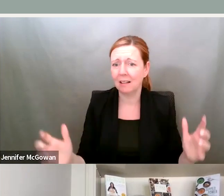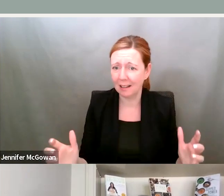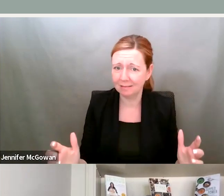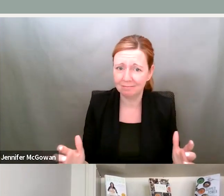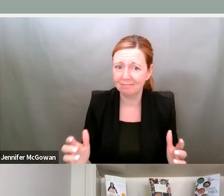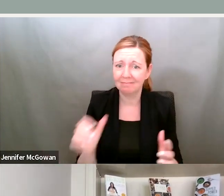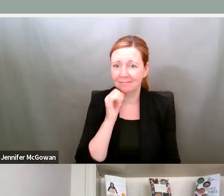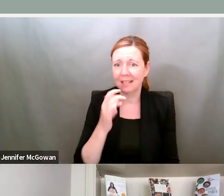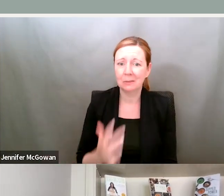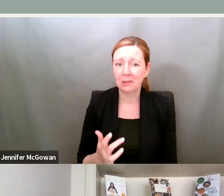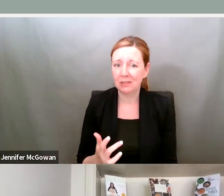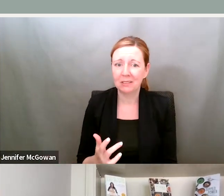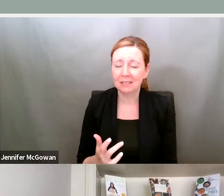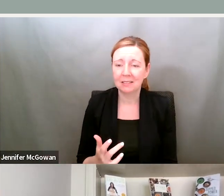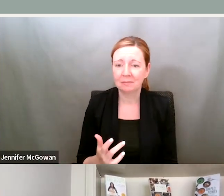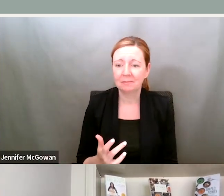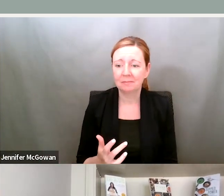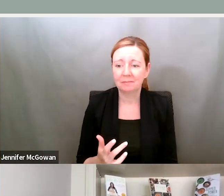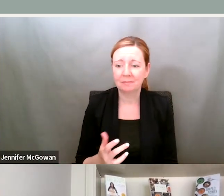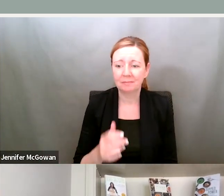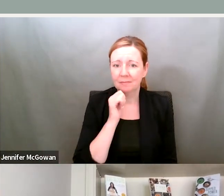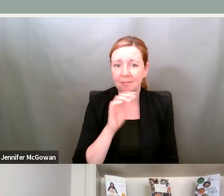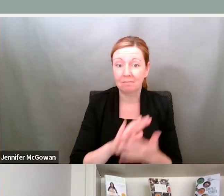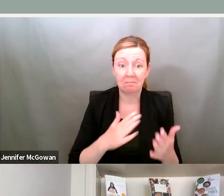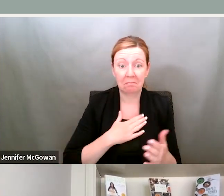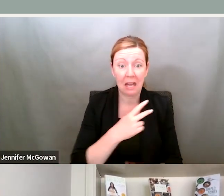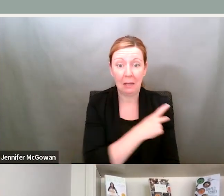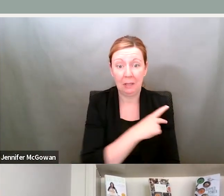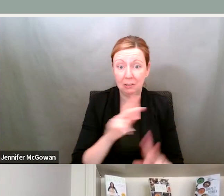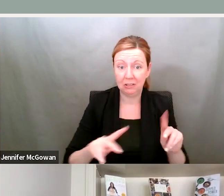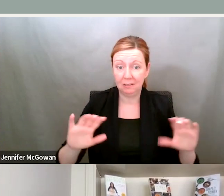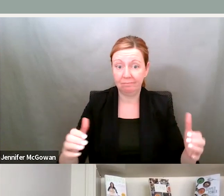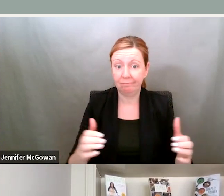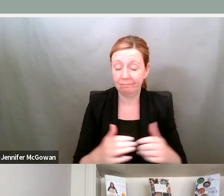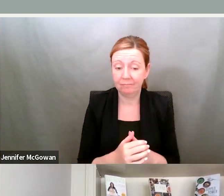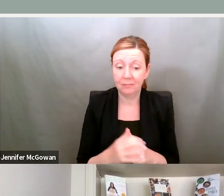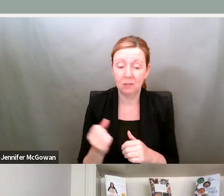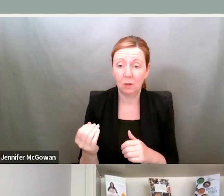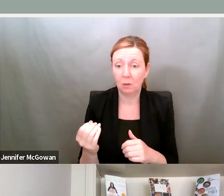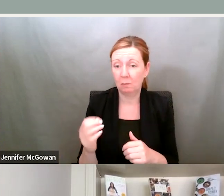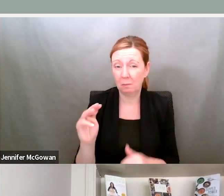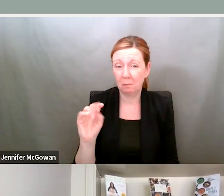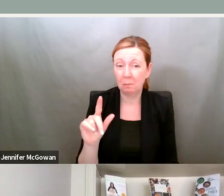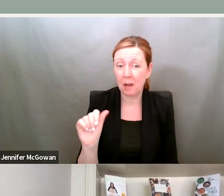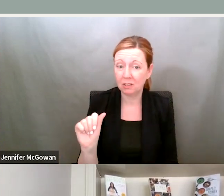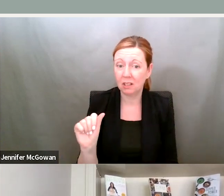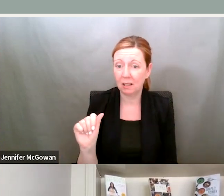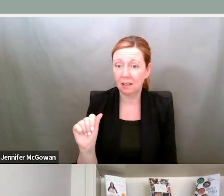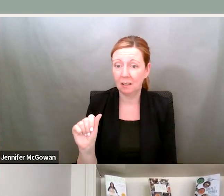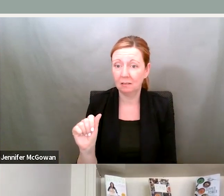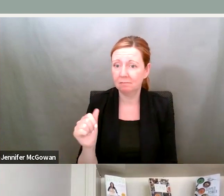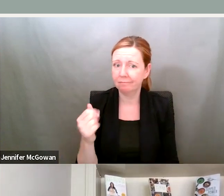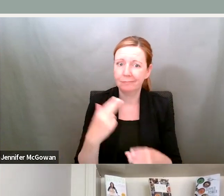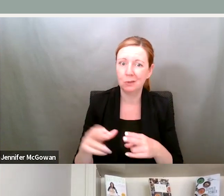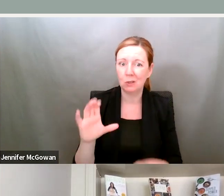that's typical, at least not among my patient population. So matcha is like a